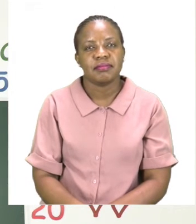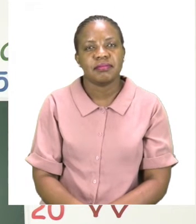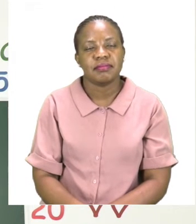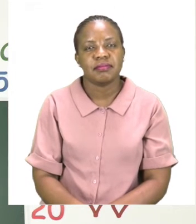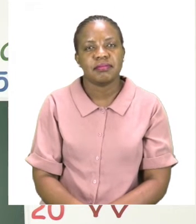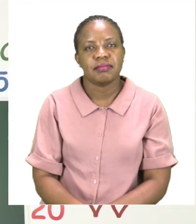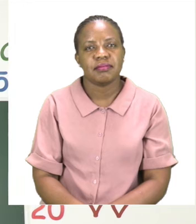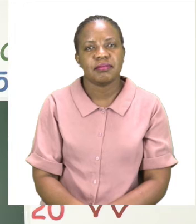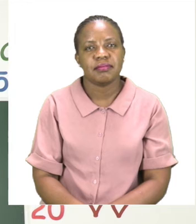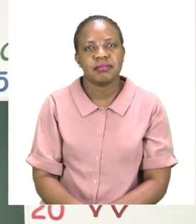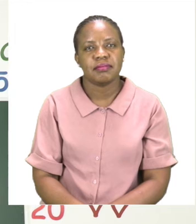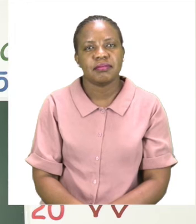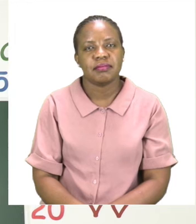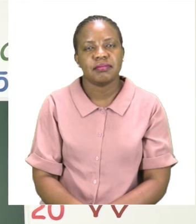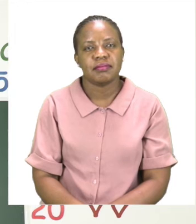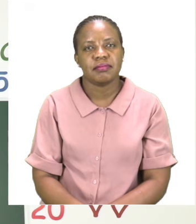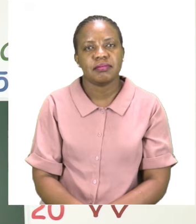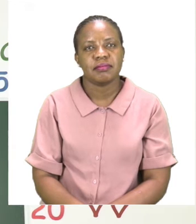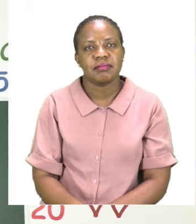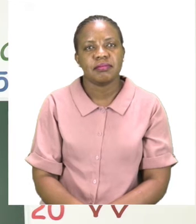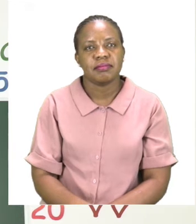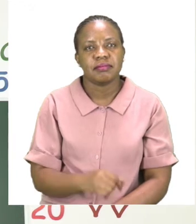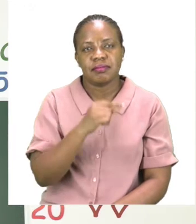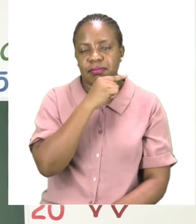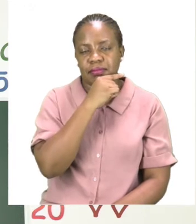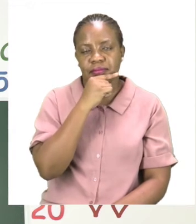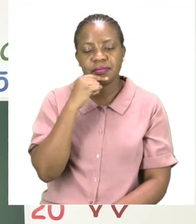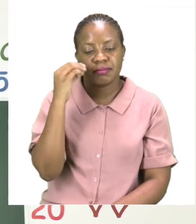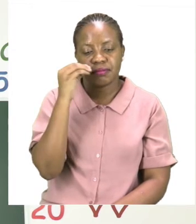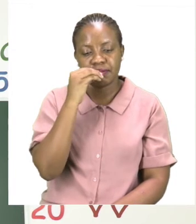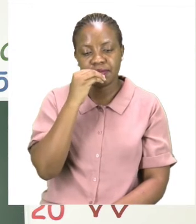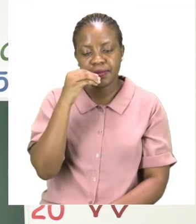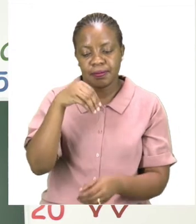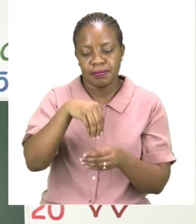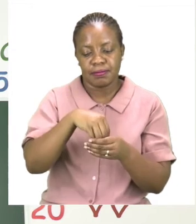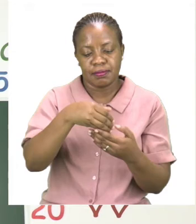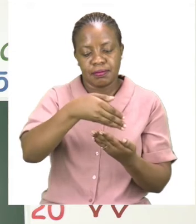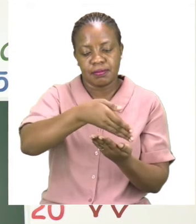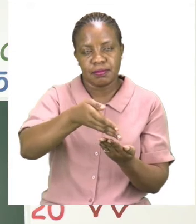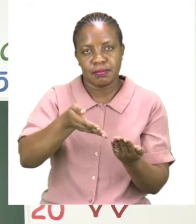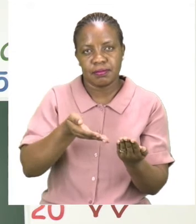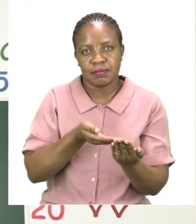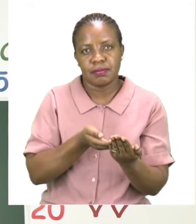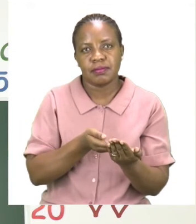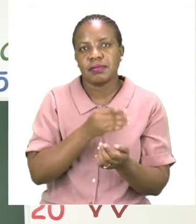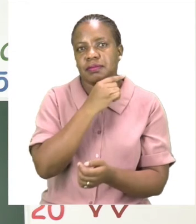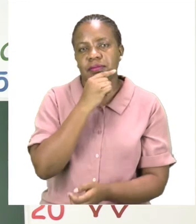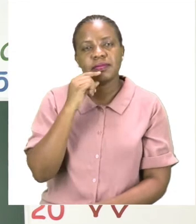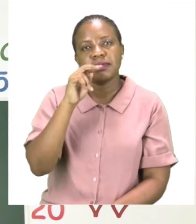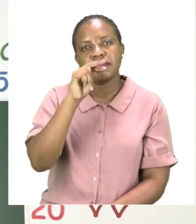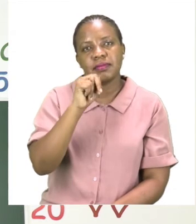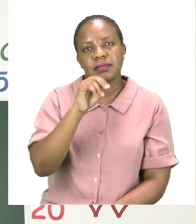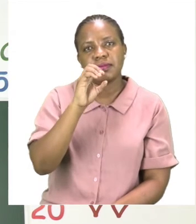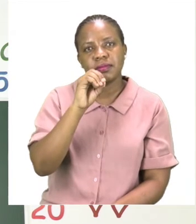was noodles. So these are the words that start with N. And I want you to please